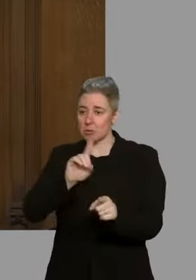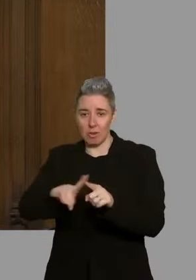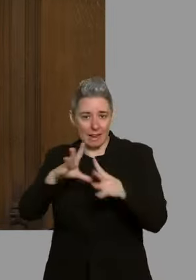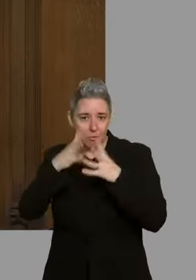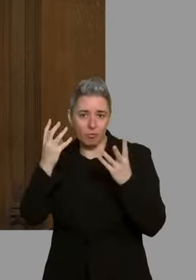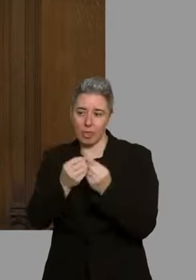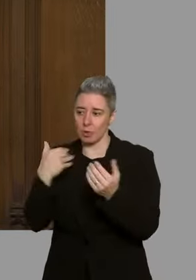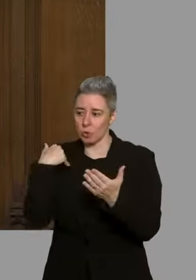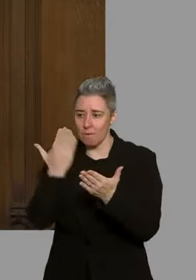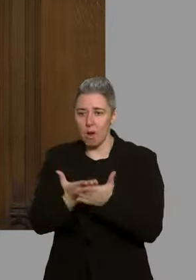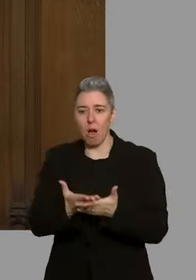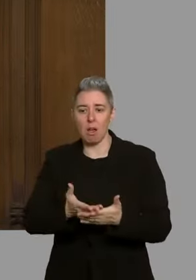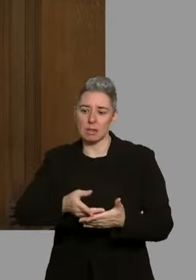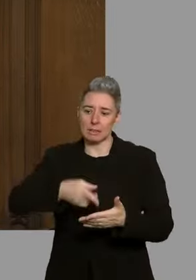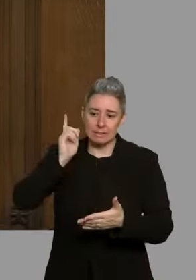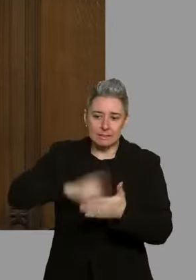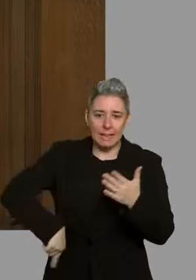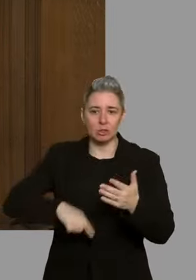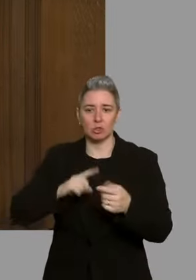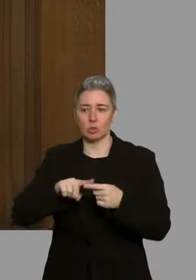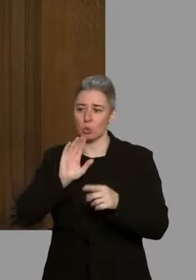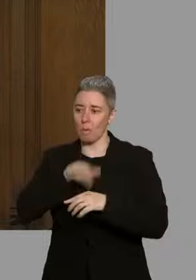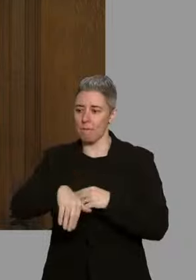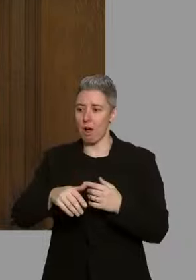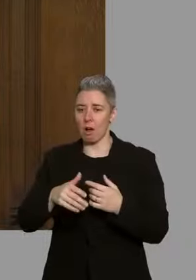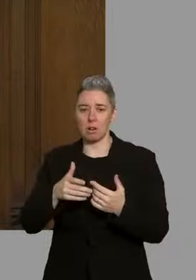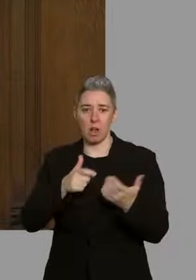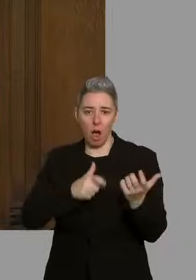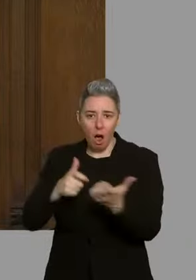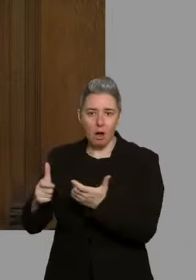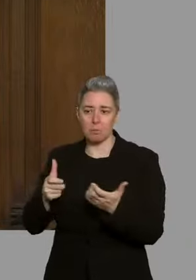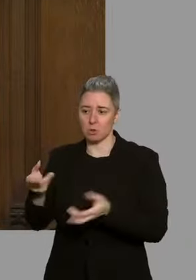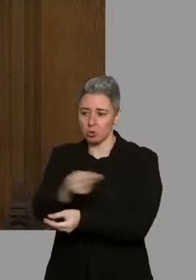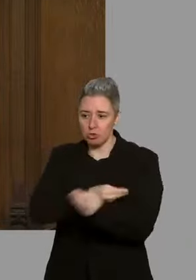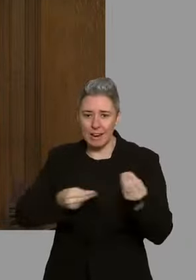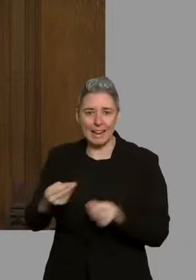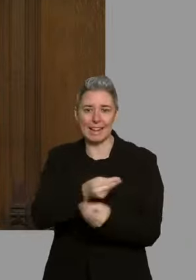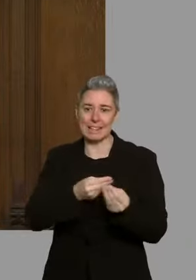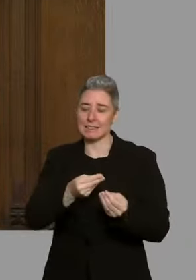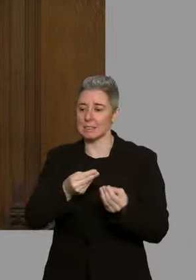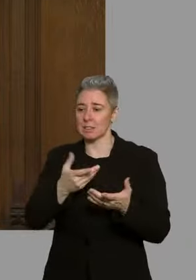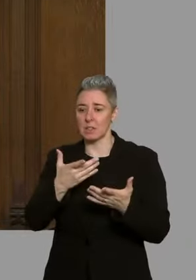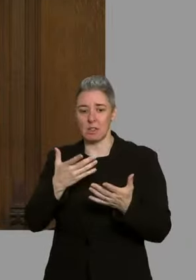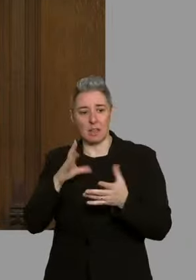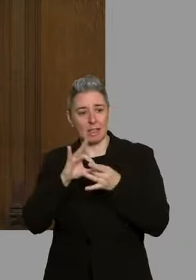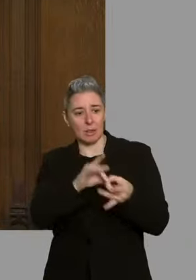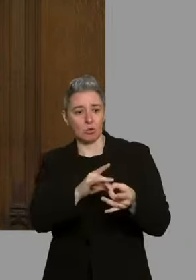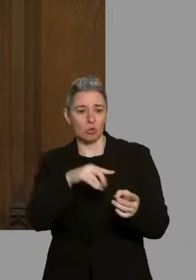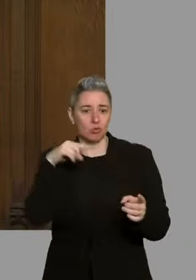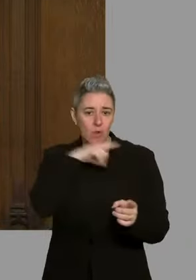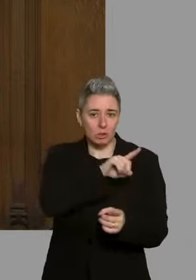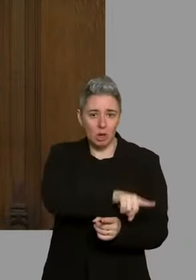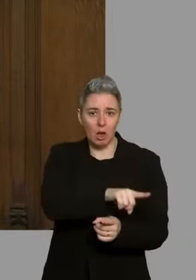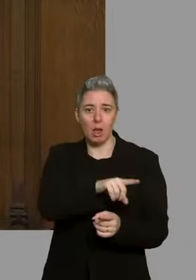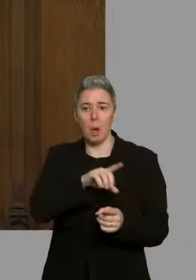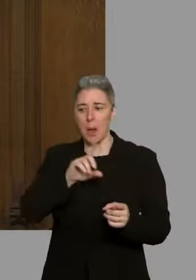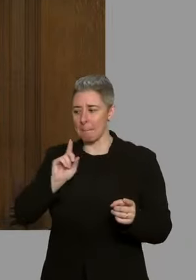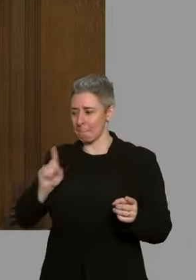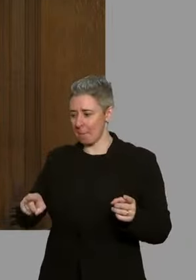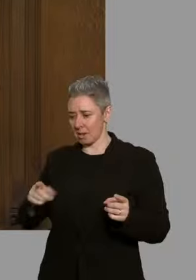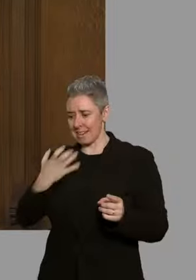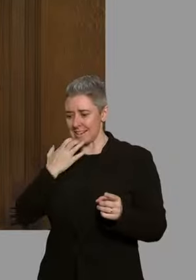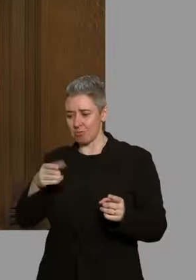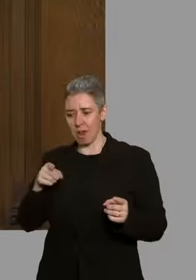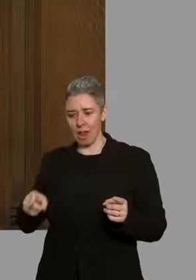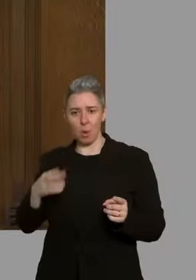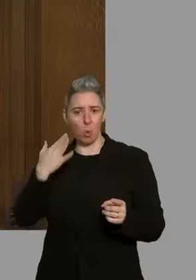Russia. When will Israel be held to the same standards for genocide? When will this government confirm further sanctions, recognise